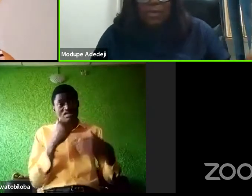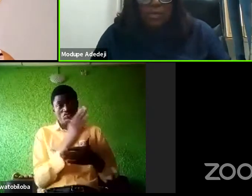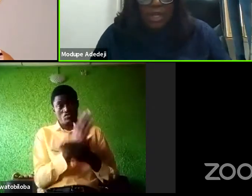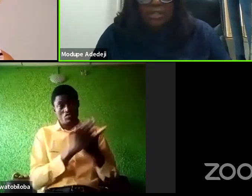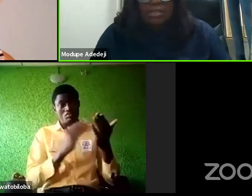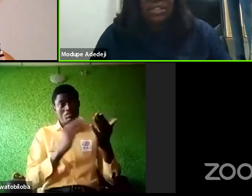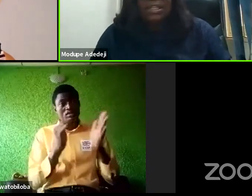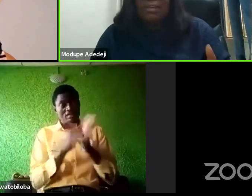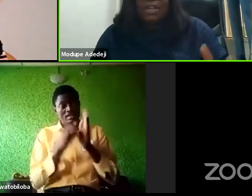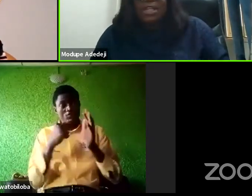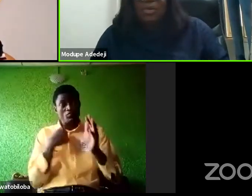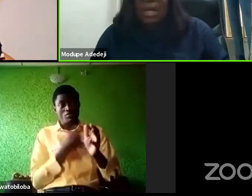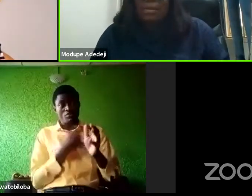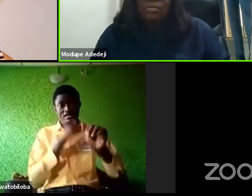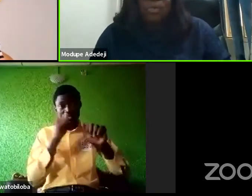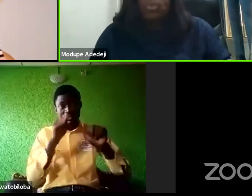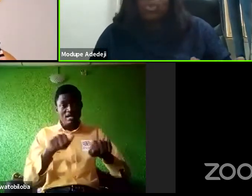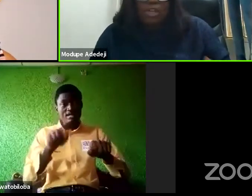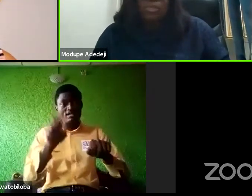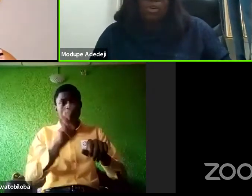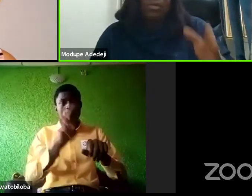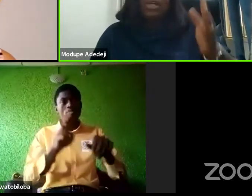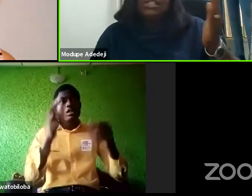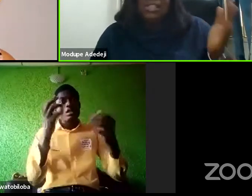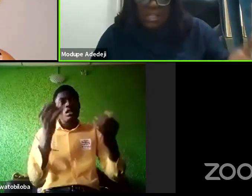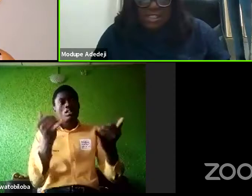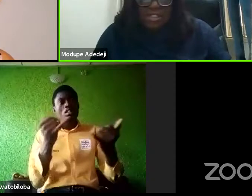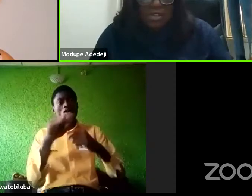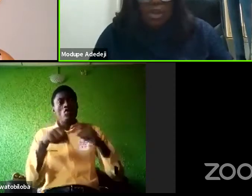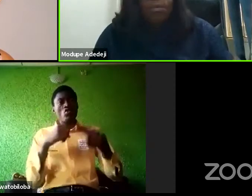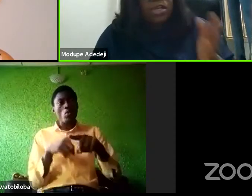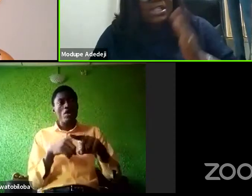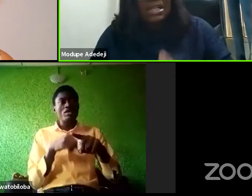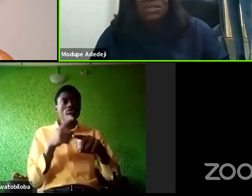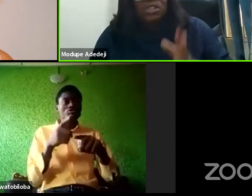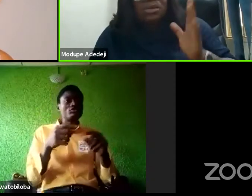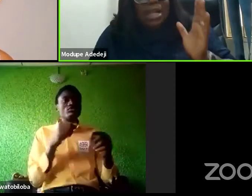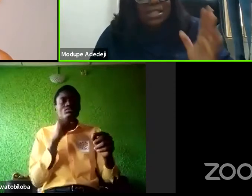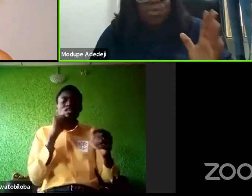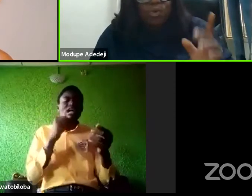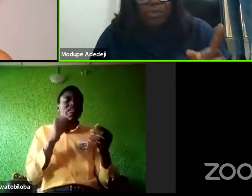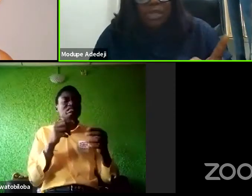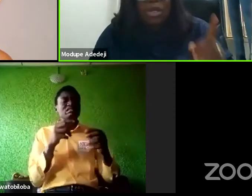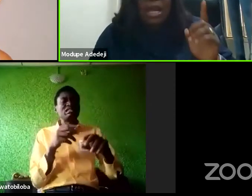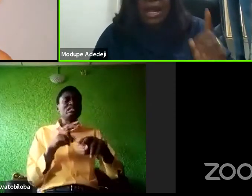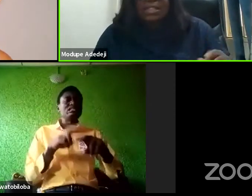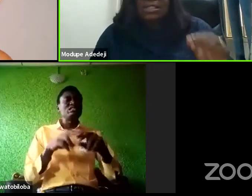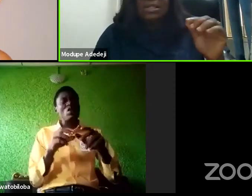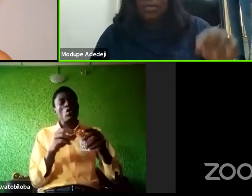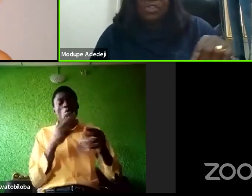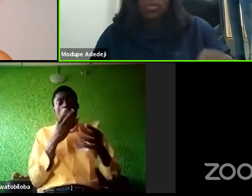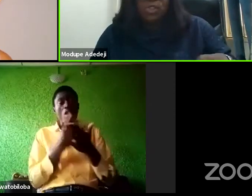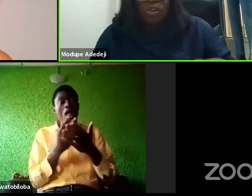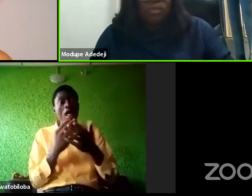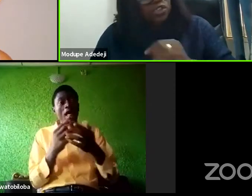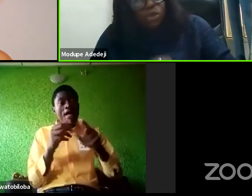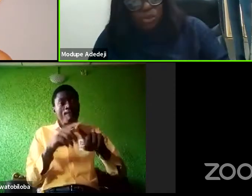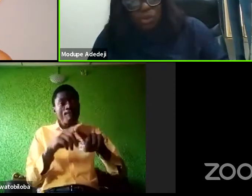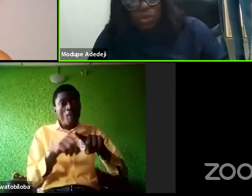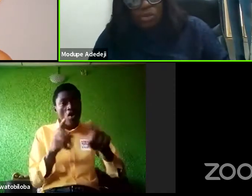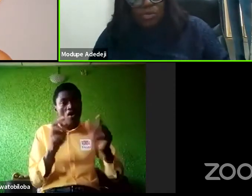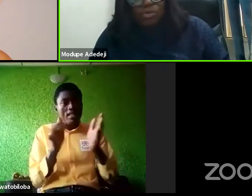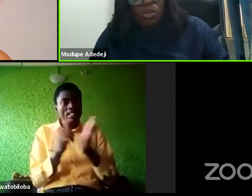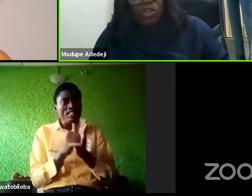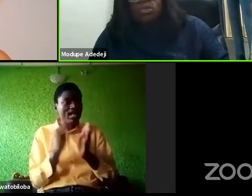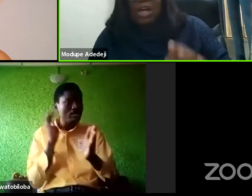are not sleeping well, then definitely we can want to give some sedatives, but that will be at the prescription of the